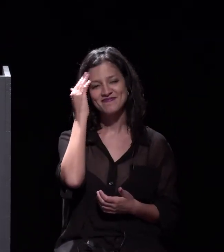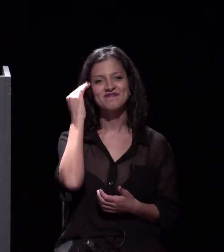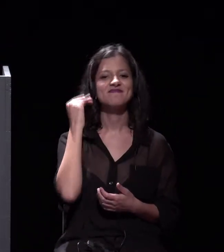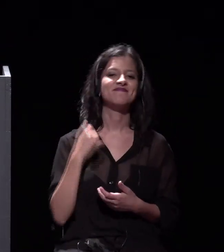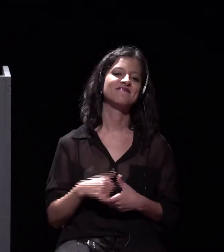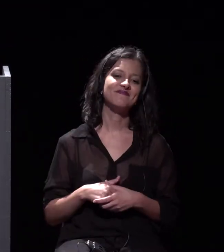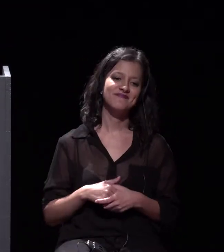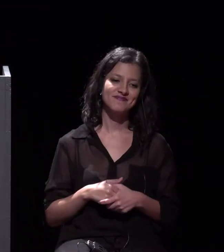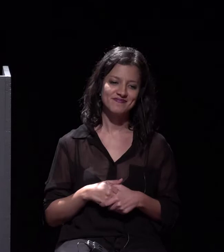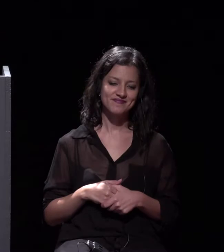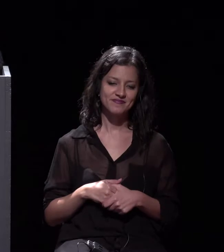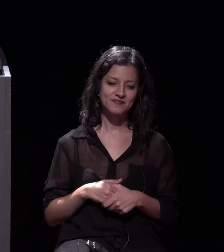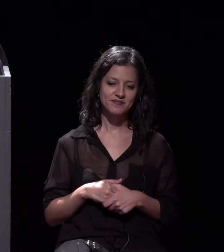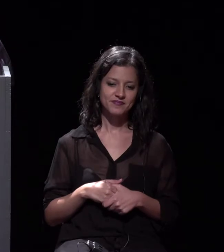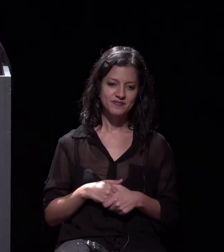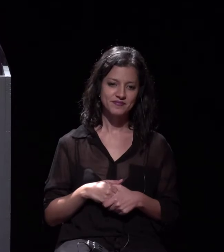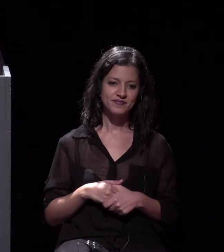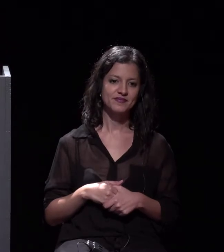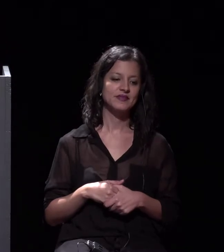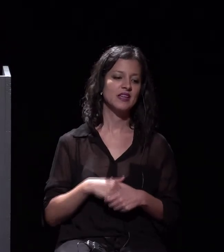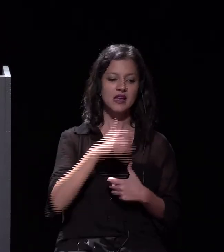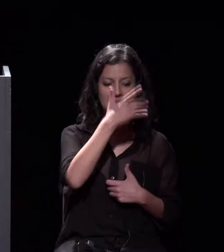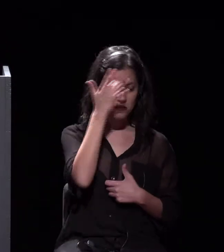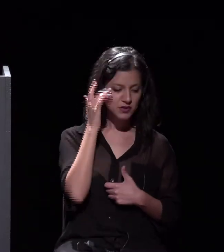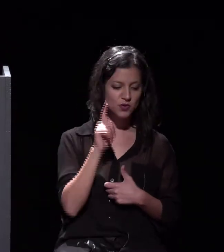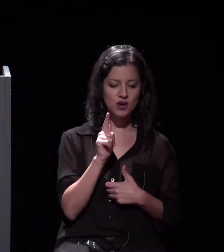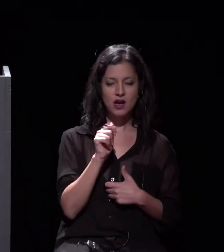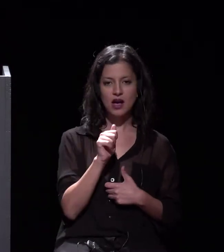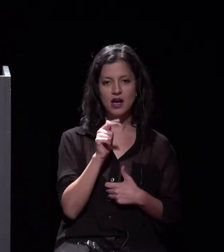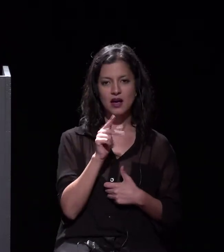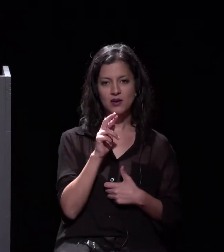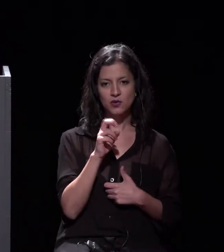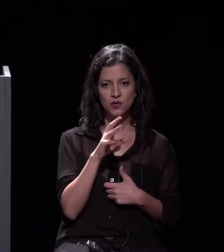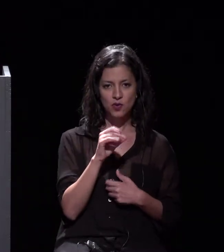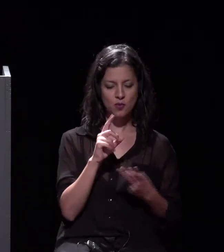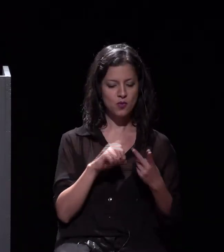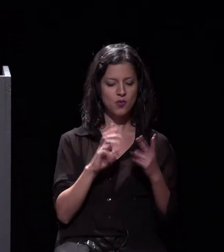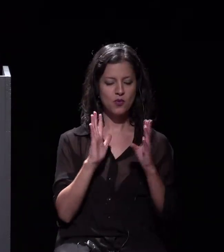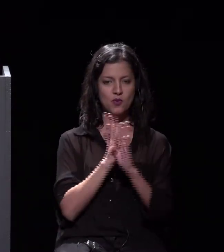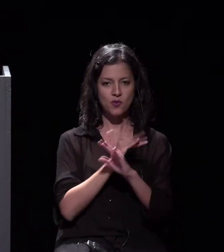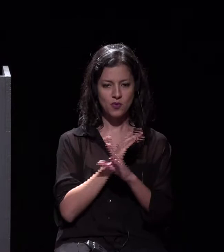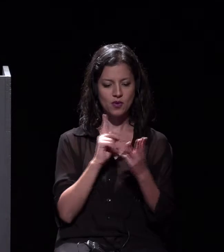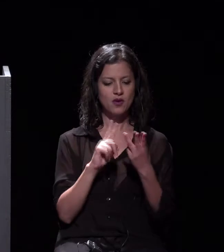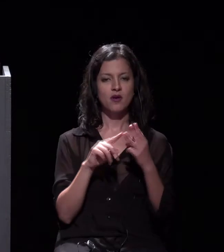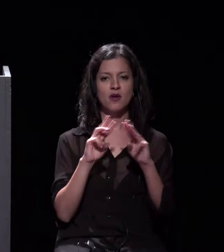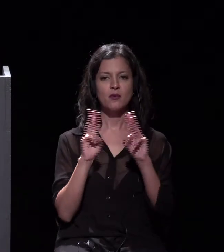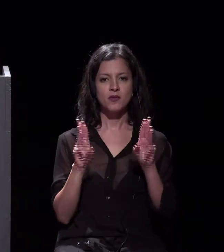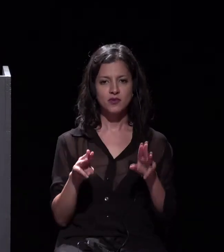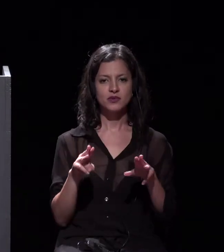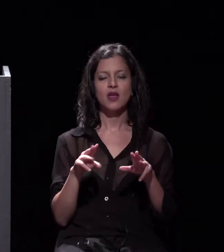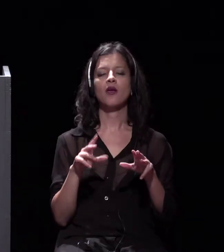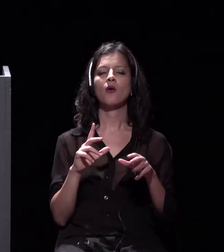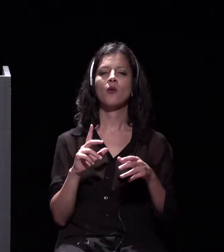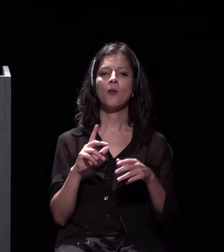agronomist, an urbanist, somebody who worked in a petrochemical museum, but who was also a scientist, and the Peruvian